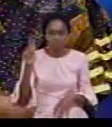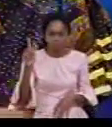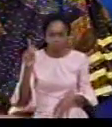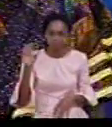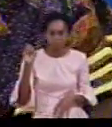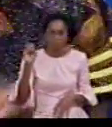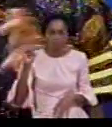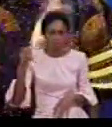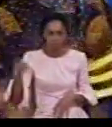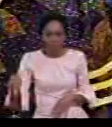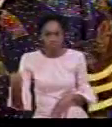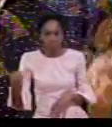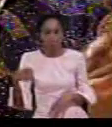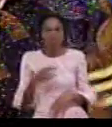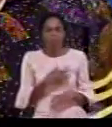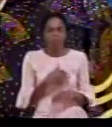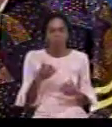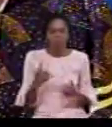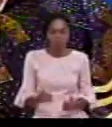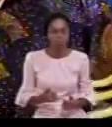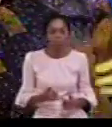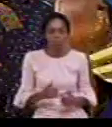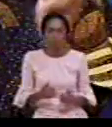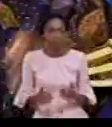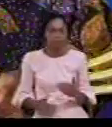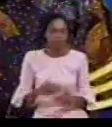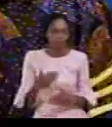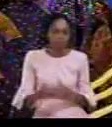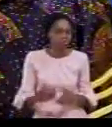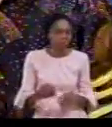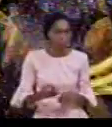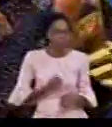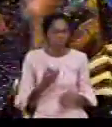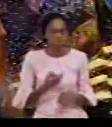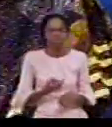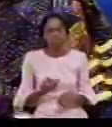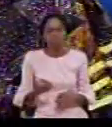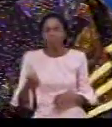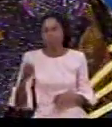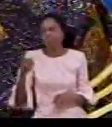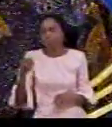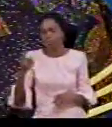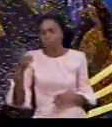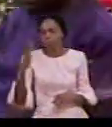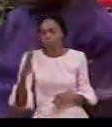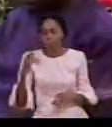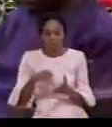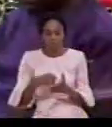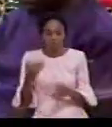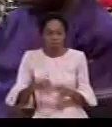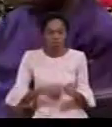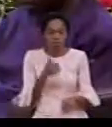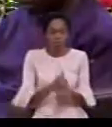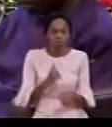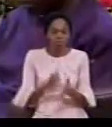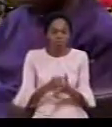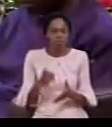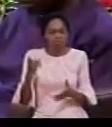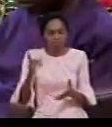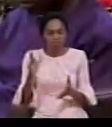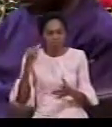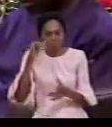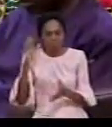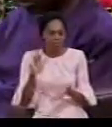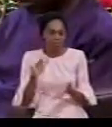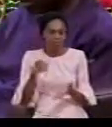was confirmed that God have answered our prayer, and the test result came out positive. Praise the Lord. Praise the